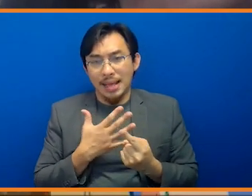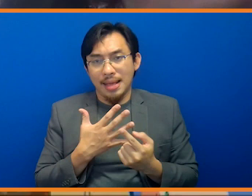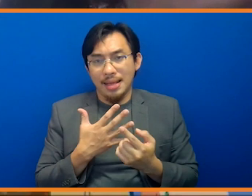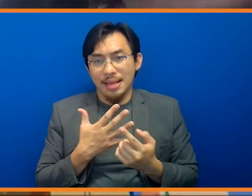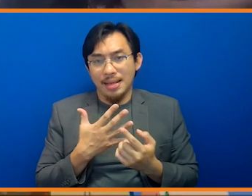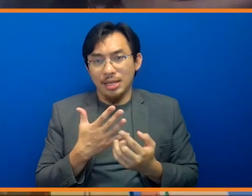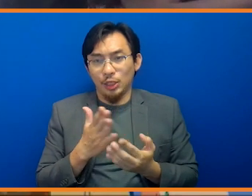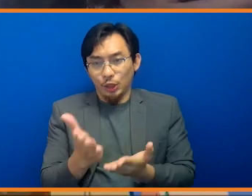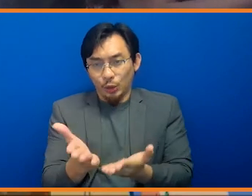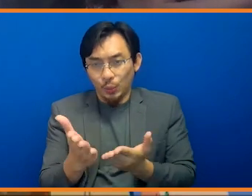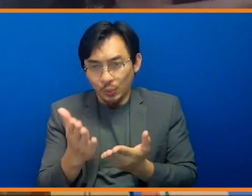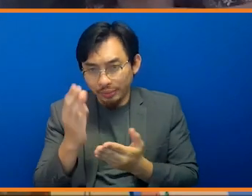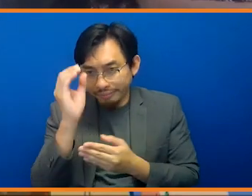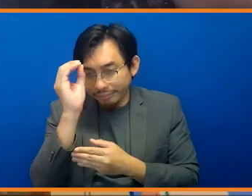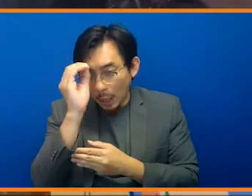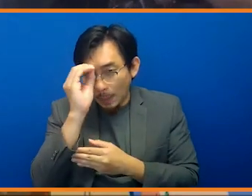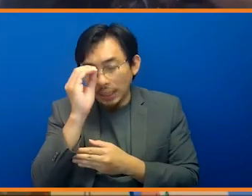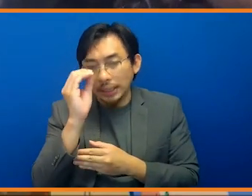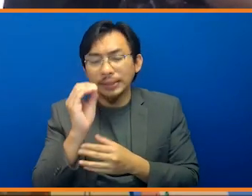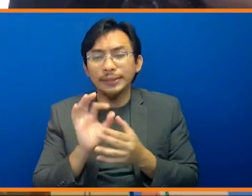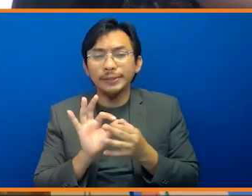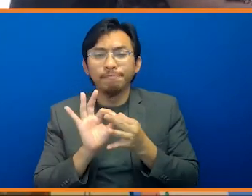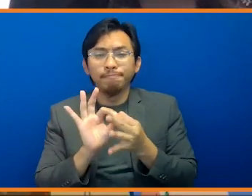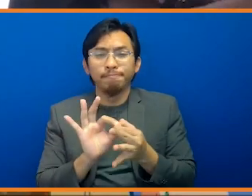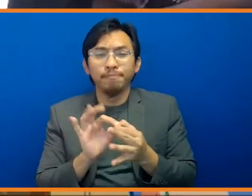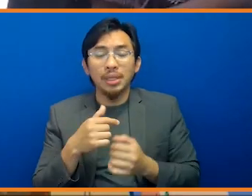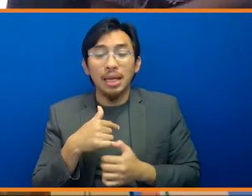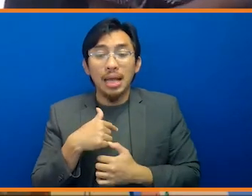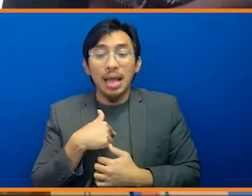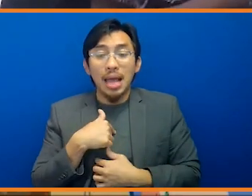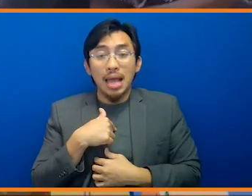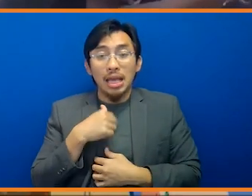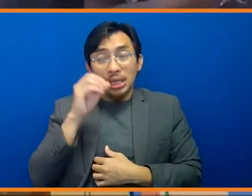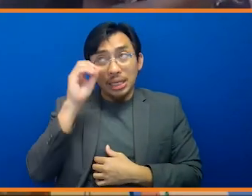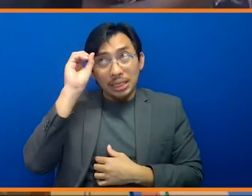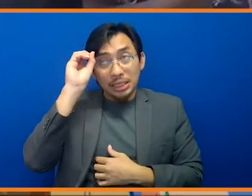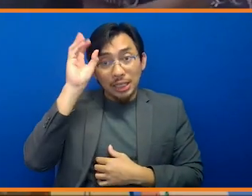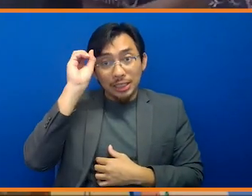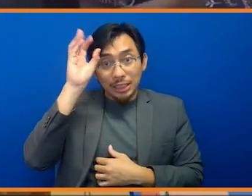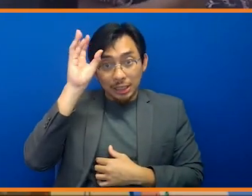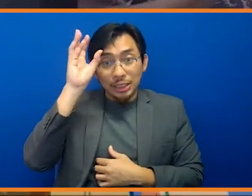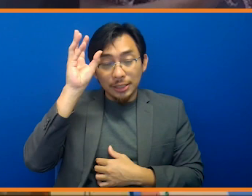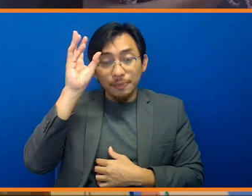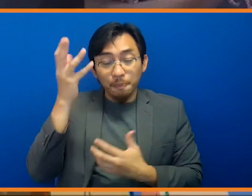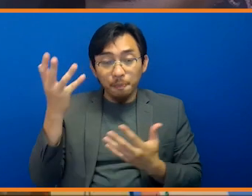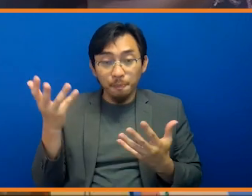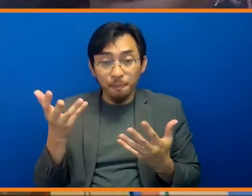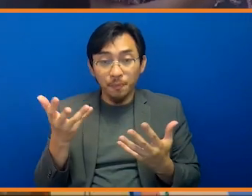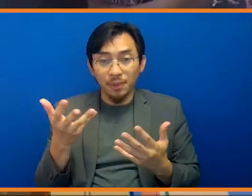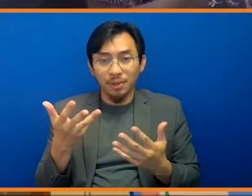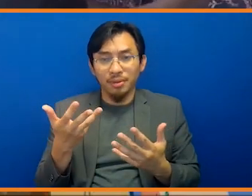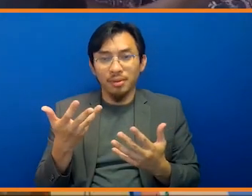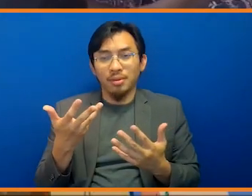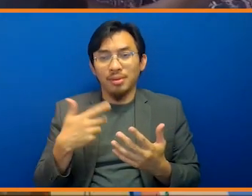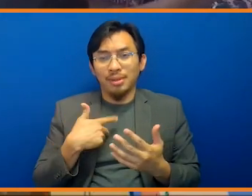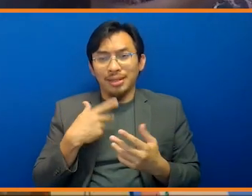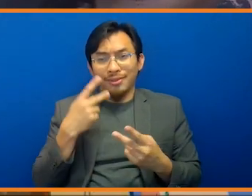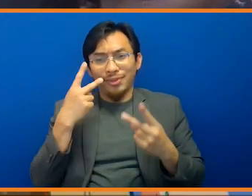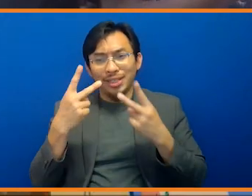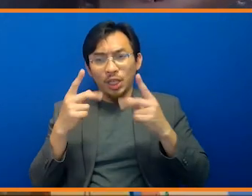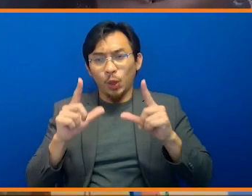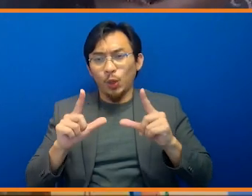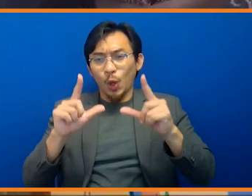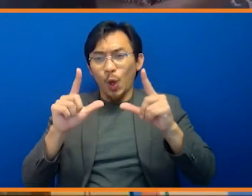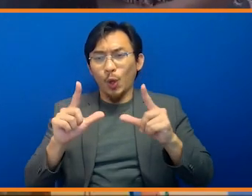your opinion regarding my suggestion here. Back in the day, I was visiting the Tokyo